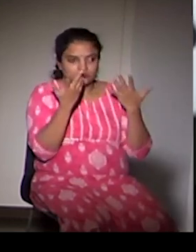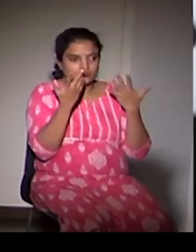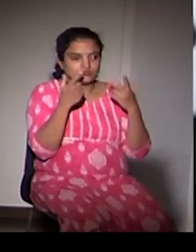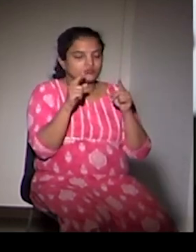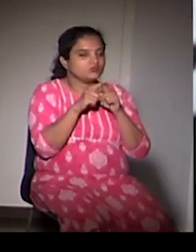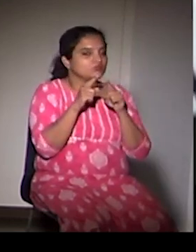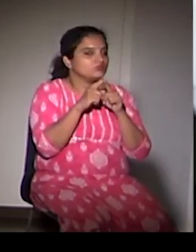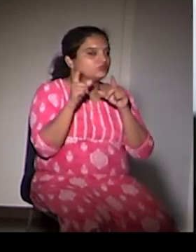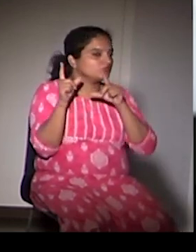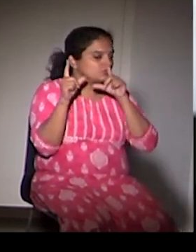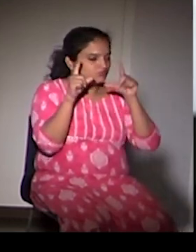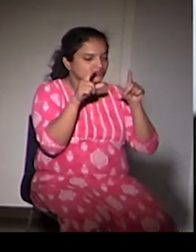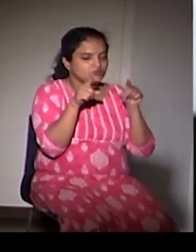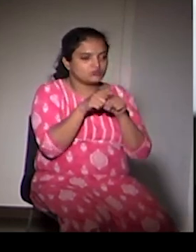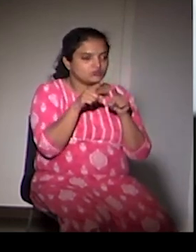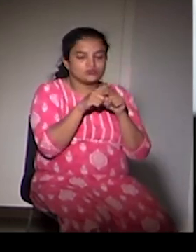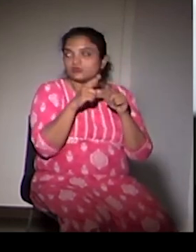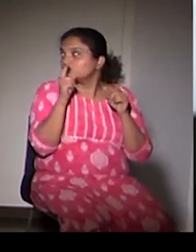Datia, the Govind Mahal